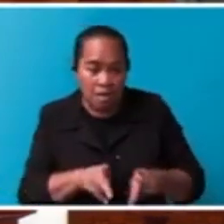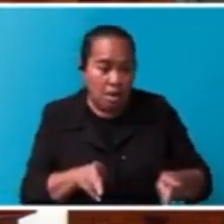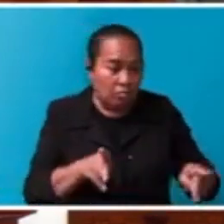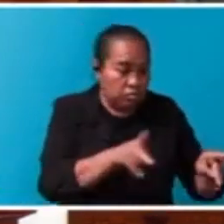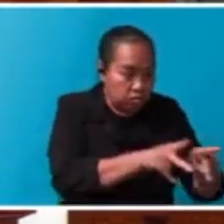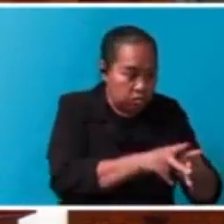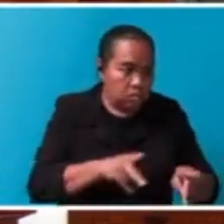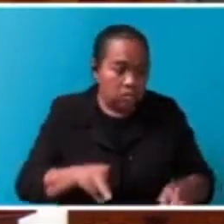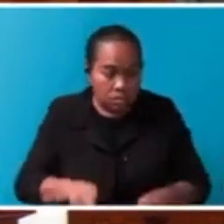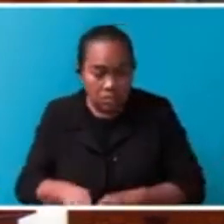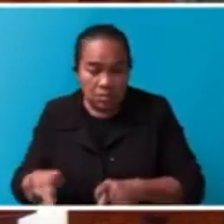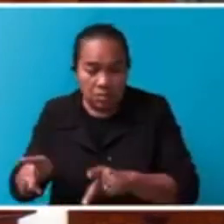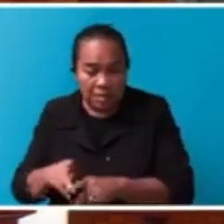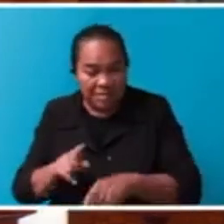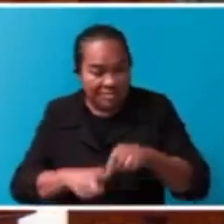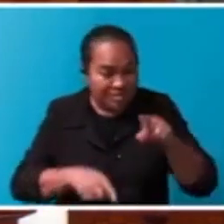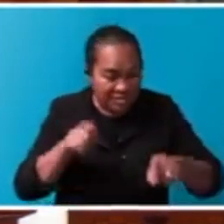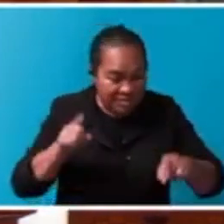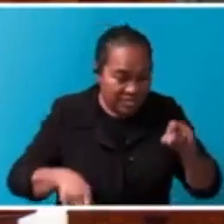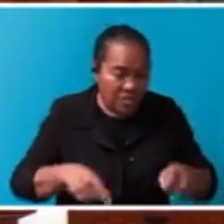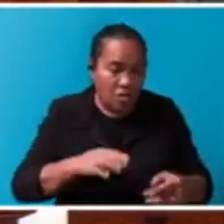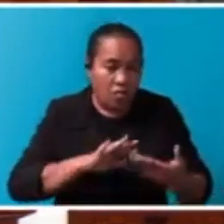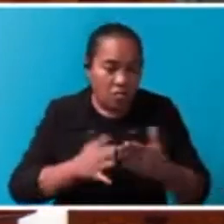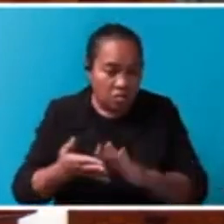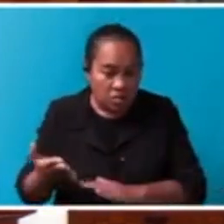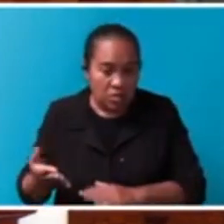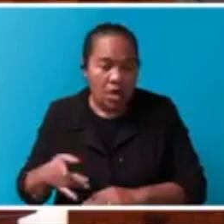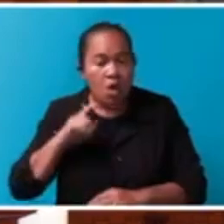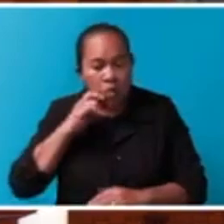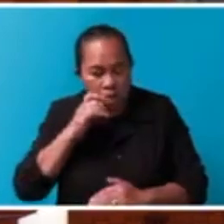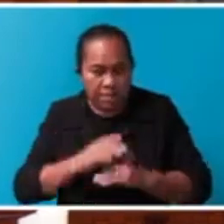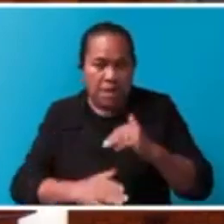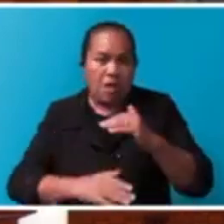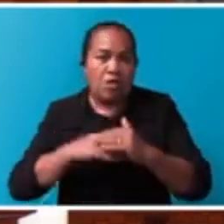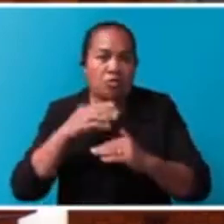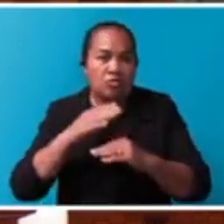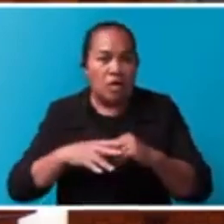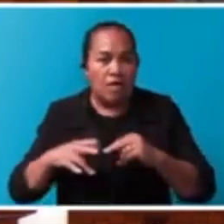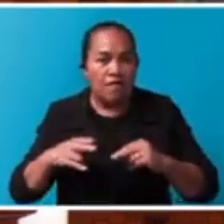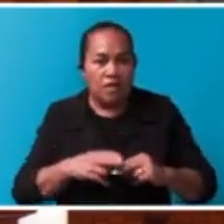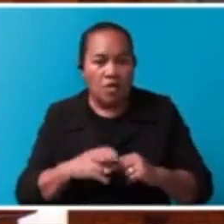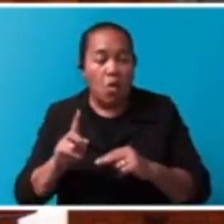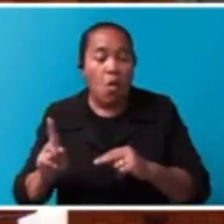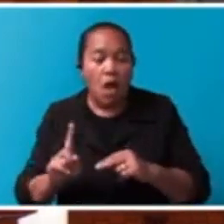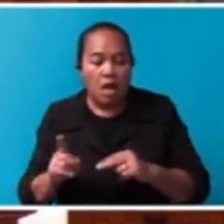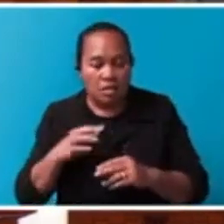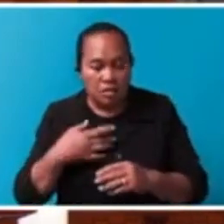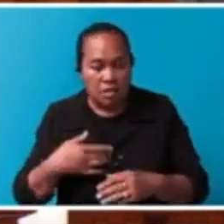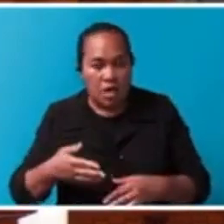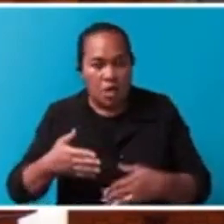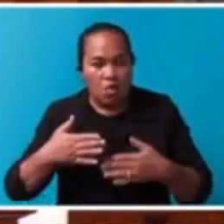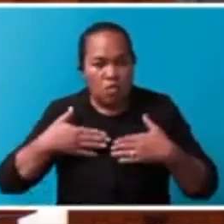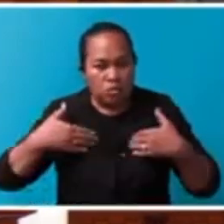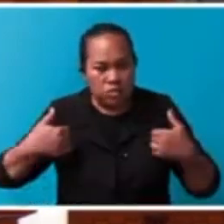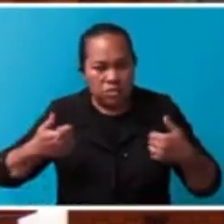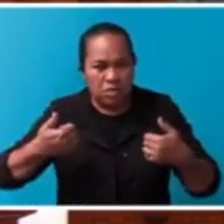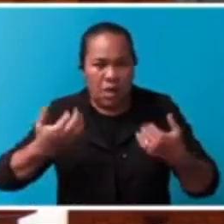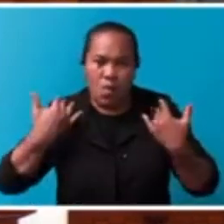partnership across all sectors of the society, we will build a Fiji where prosperity is